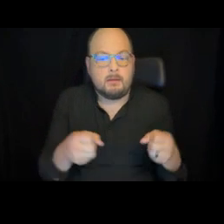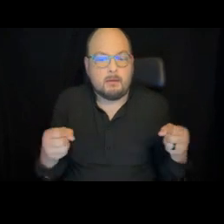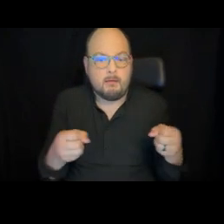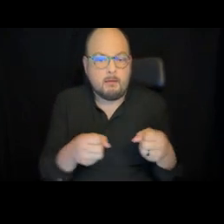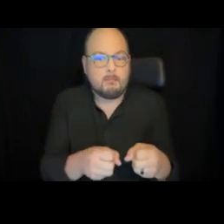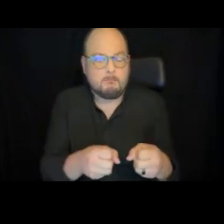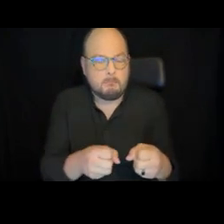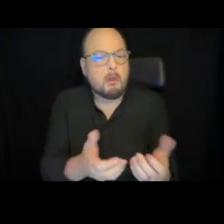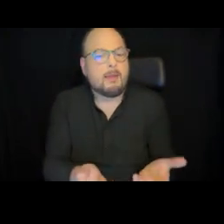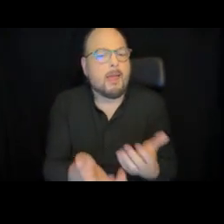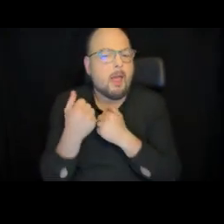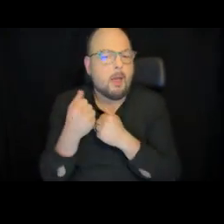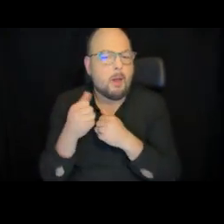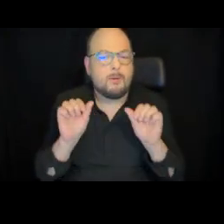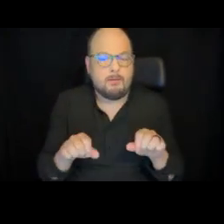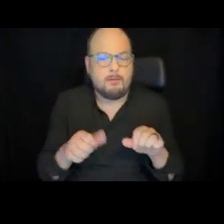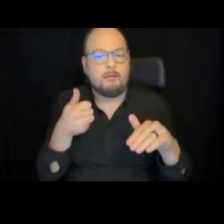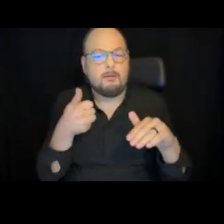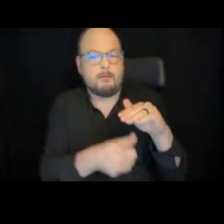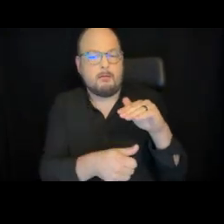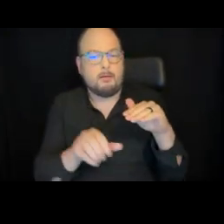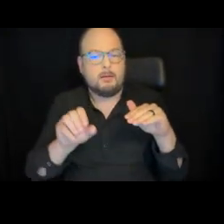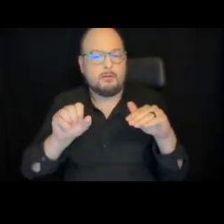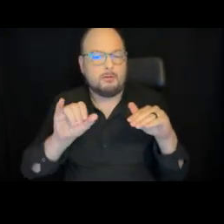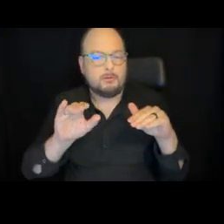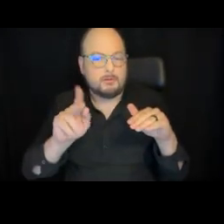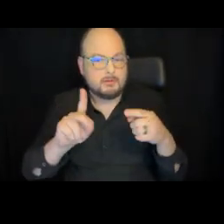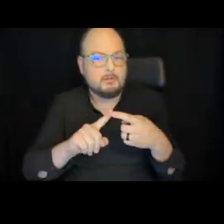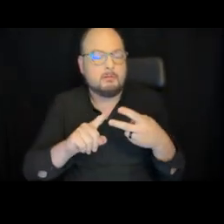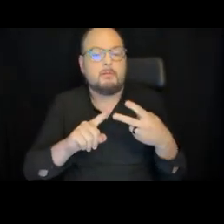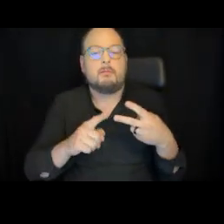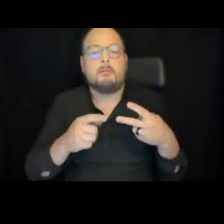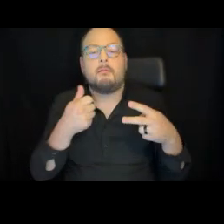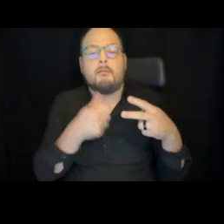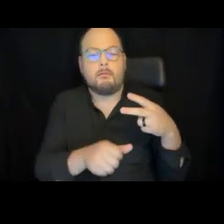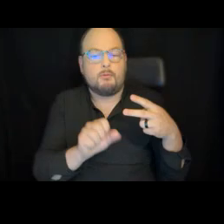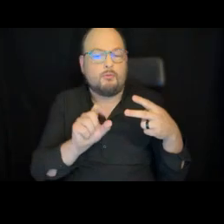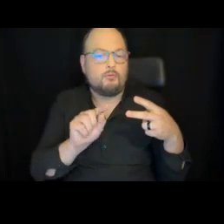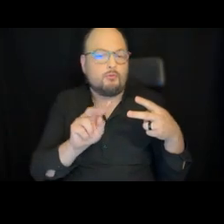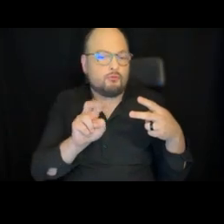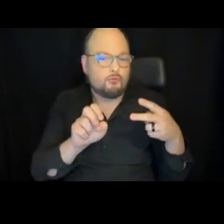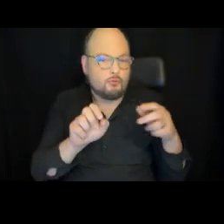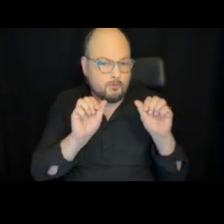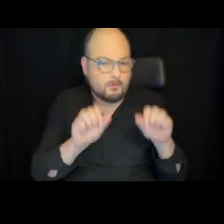Clearance of at least 40 inches is still required.